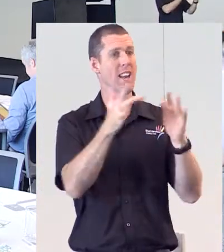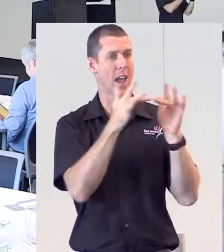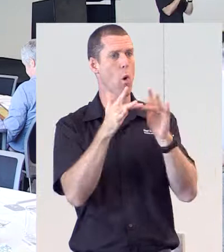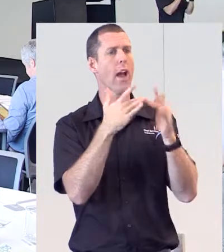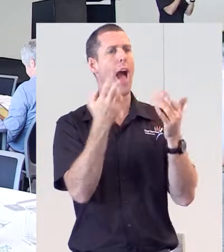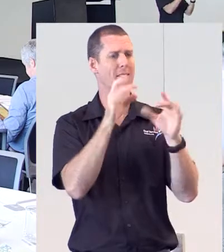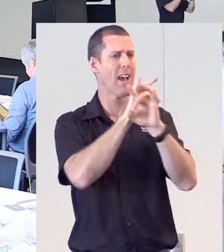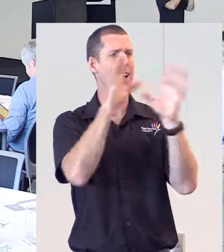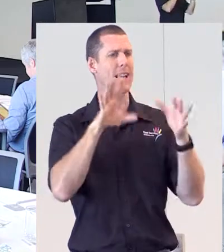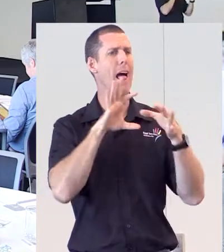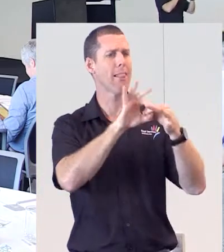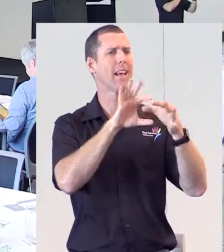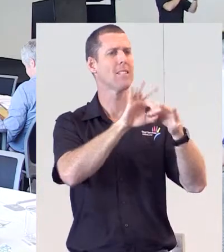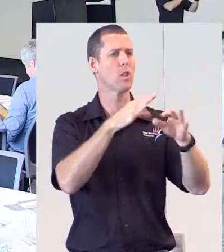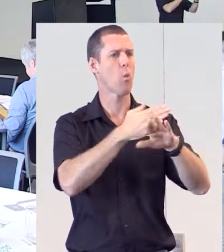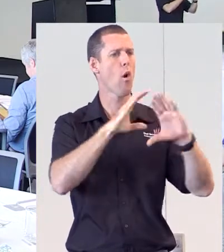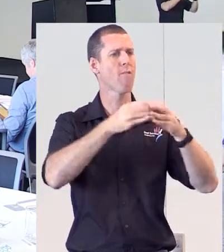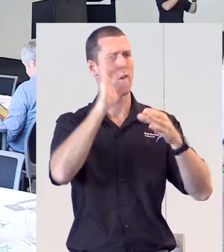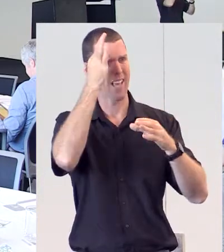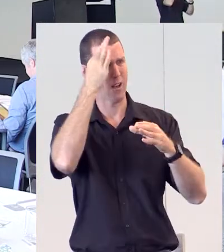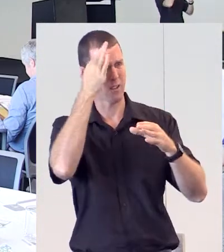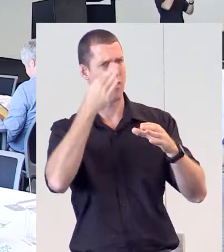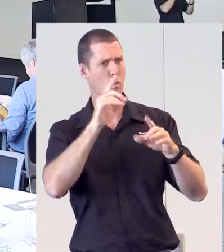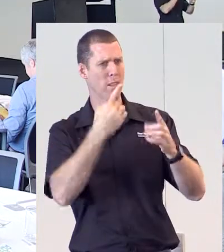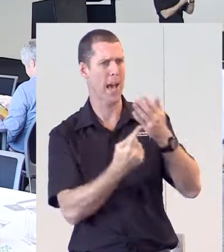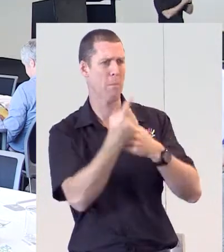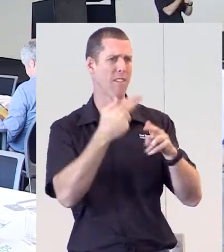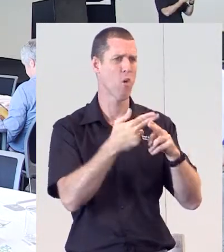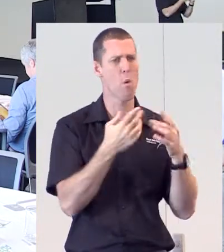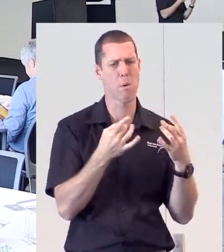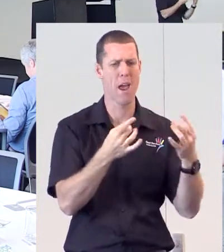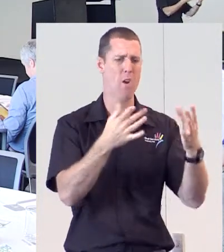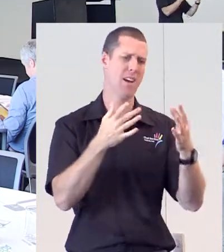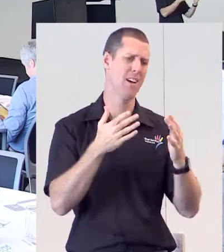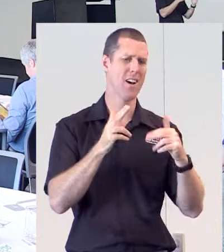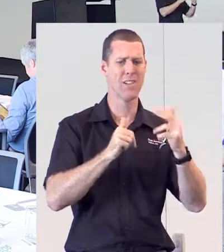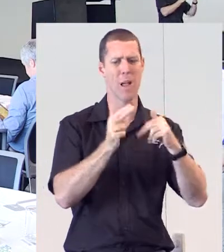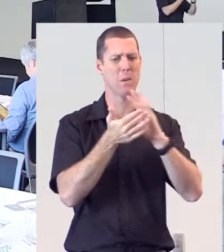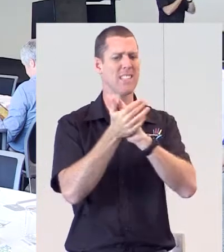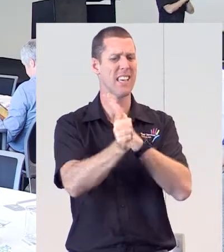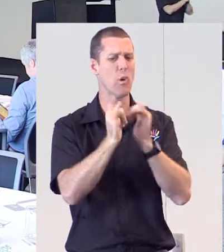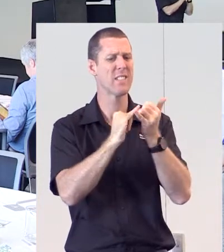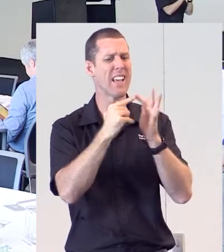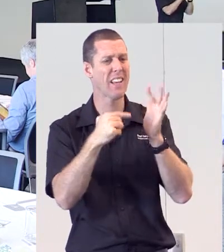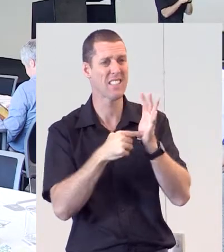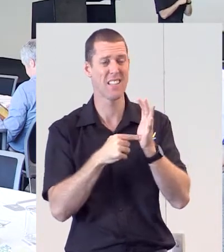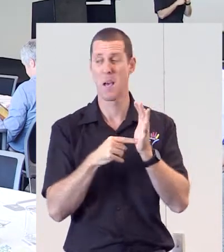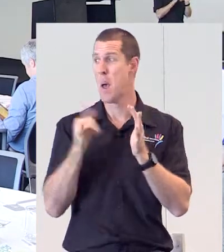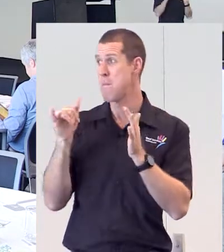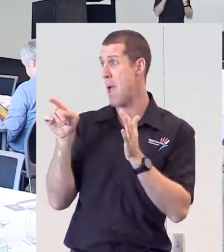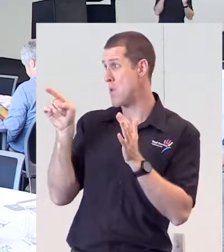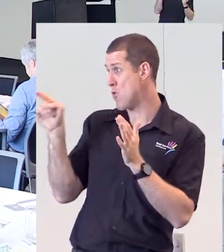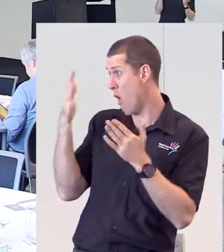links to the Workforce Council's work in workforce planning and development skill sets. They may not know it yet, and I'm sorry for